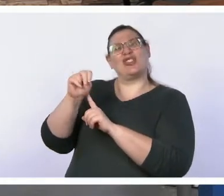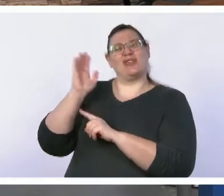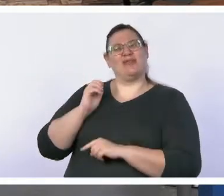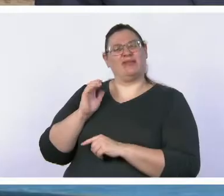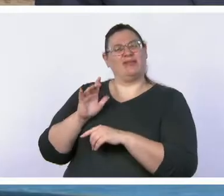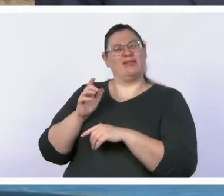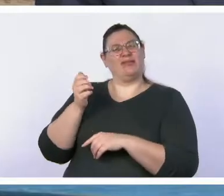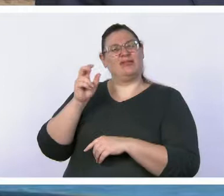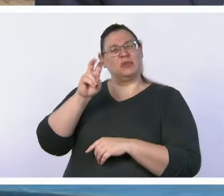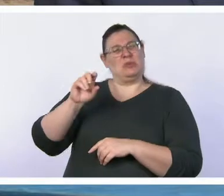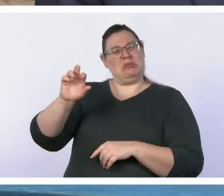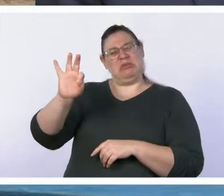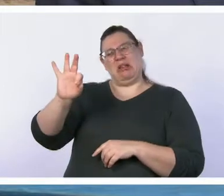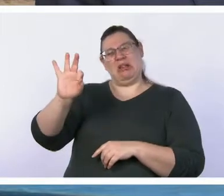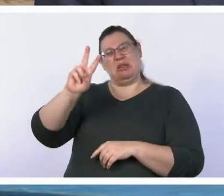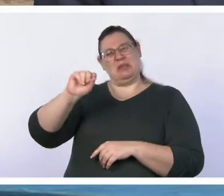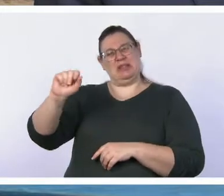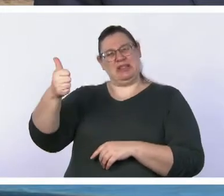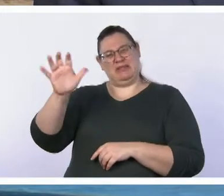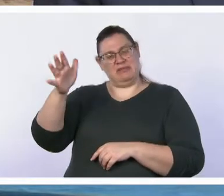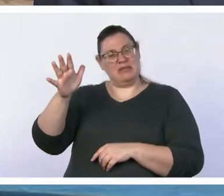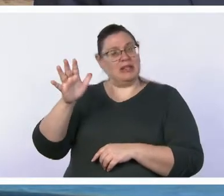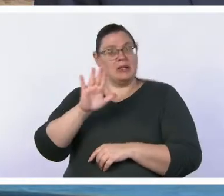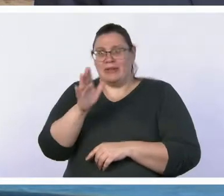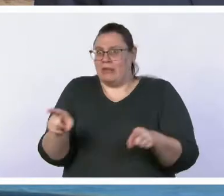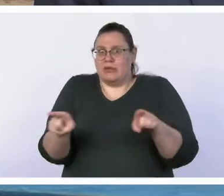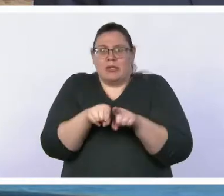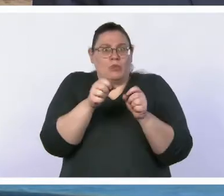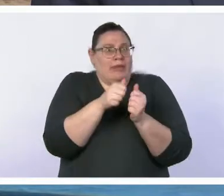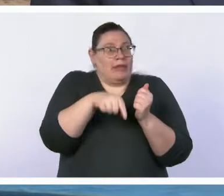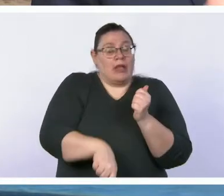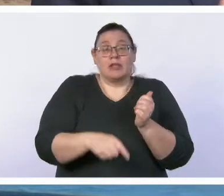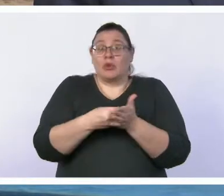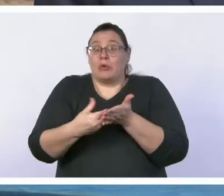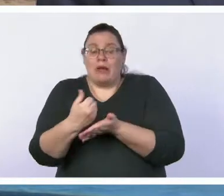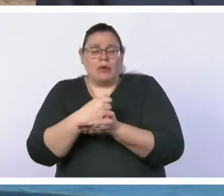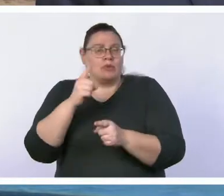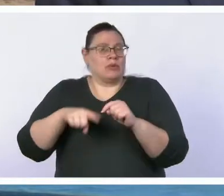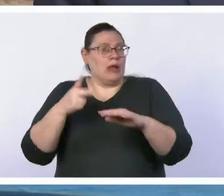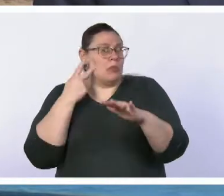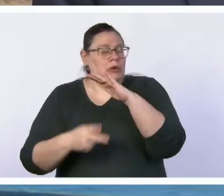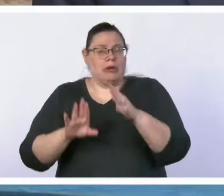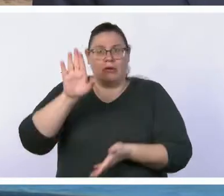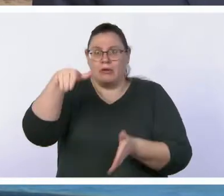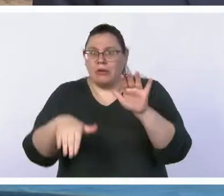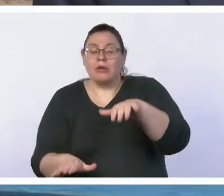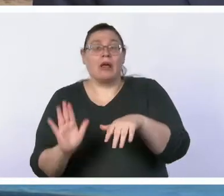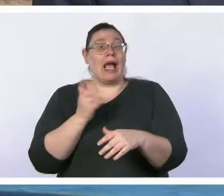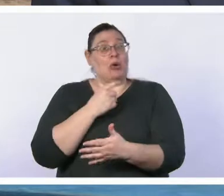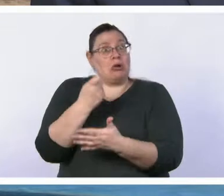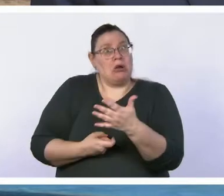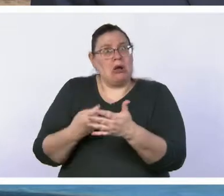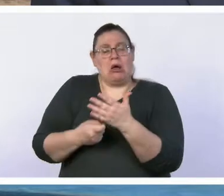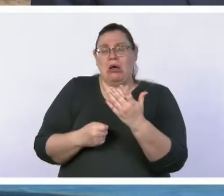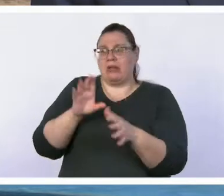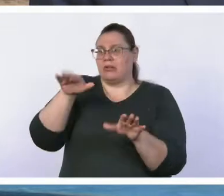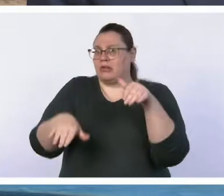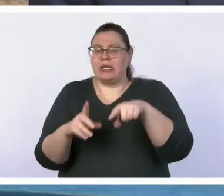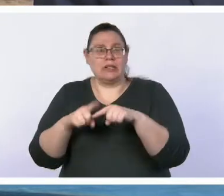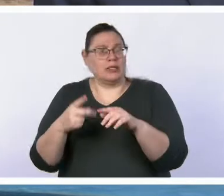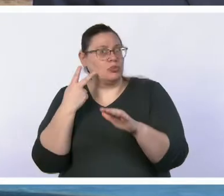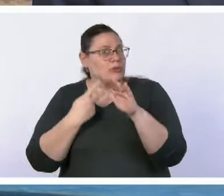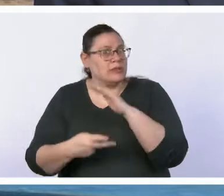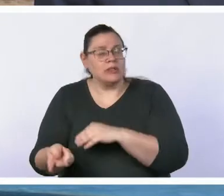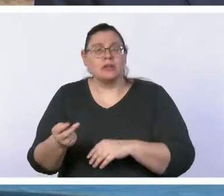like this where our revenues are so unpredictable, our expenses are so unpredictable,